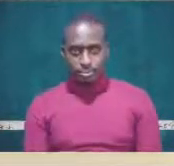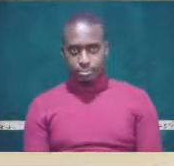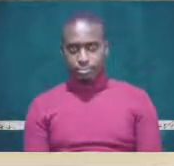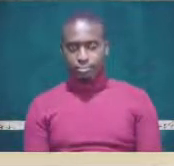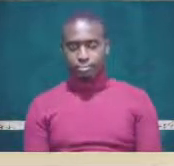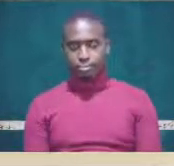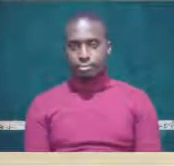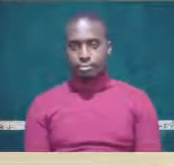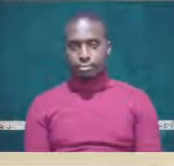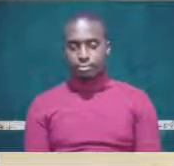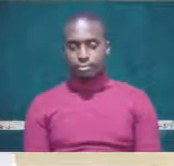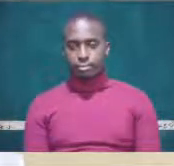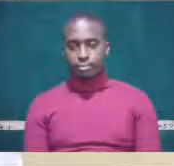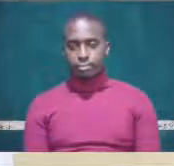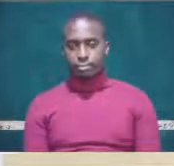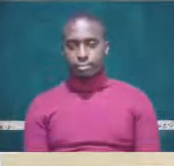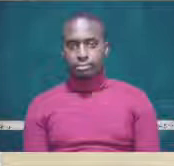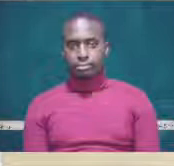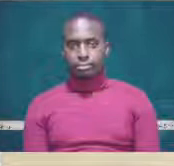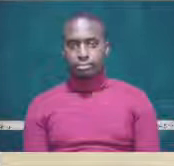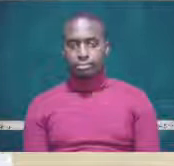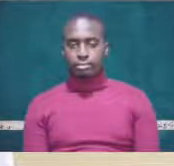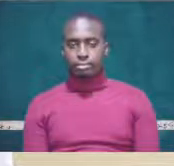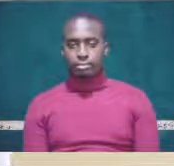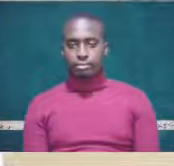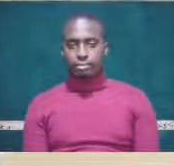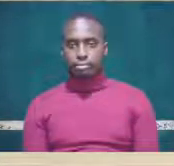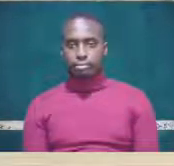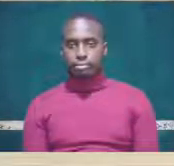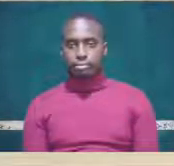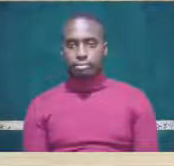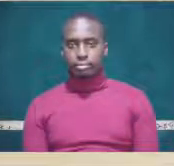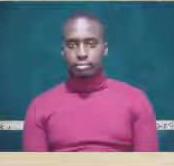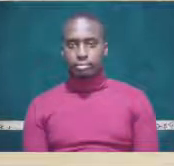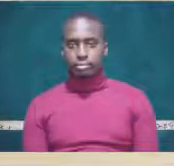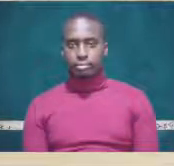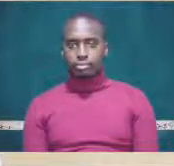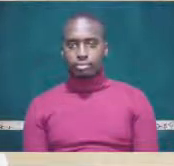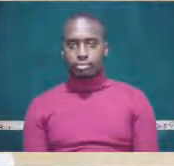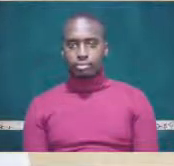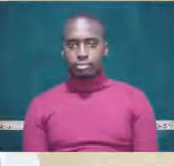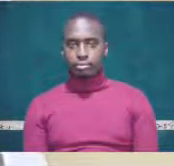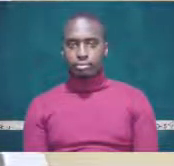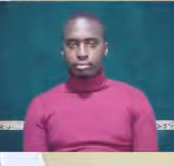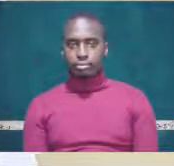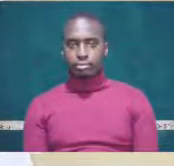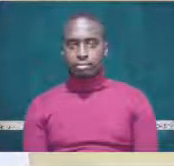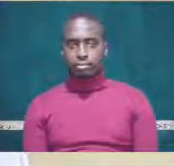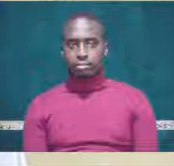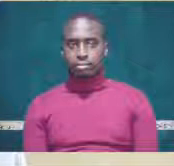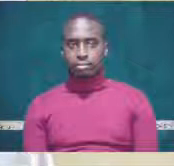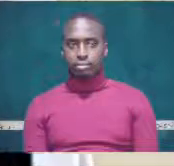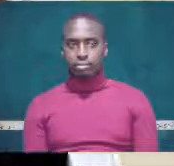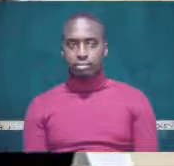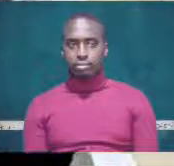buying an asset. In this case, refers to buying an asset. Refers to buying an asset.